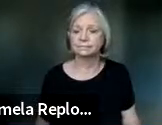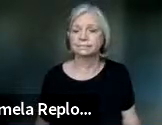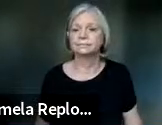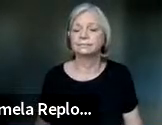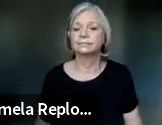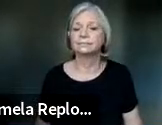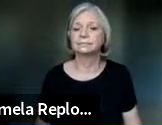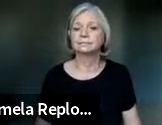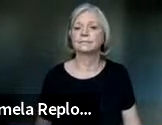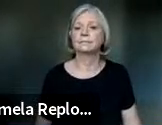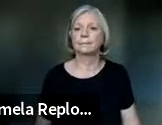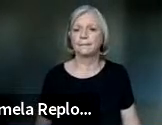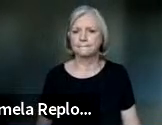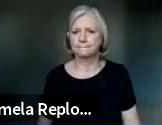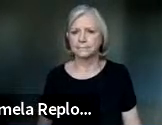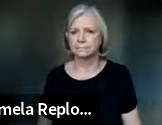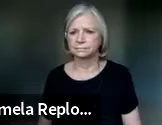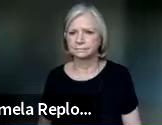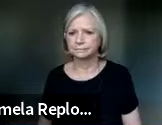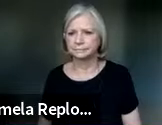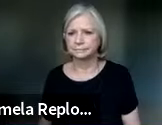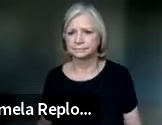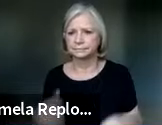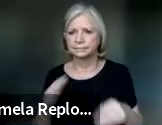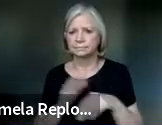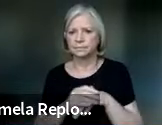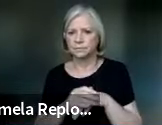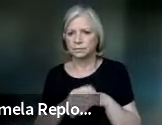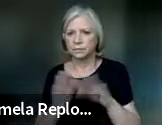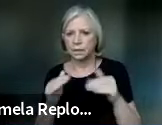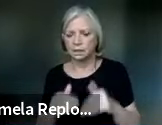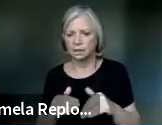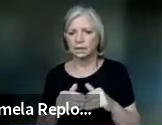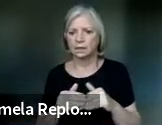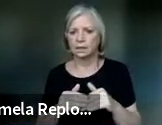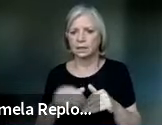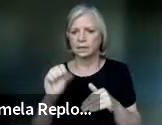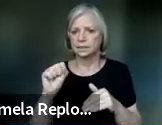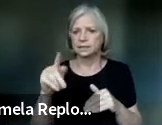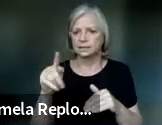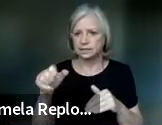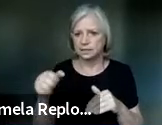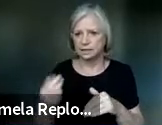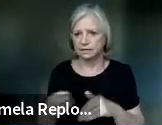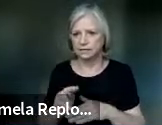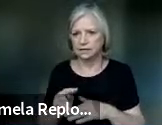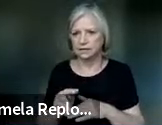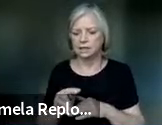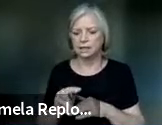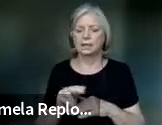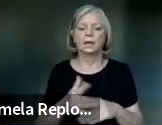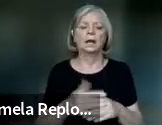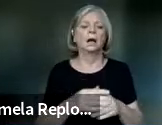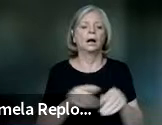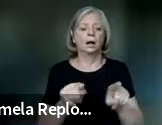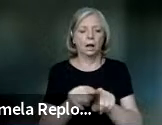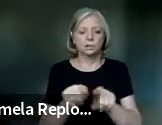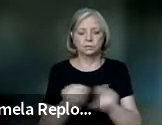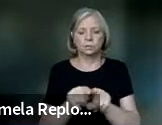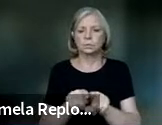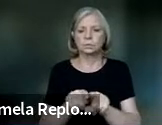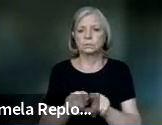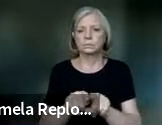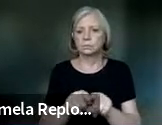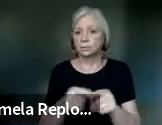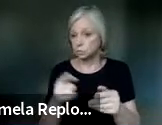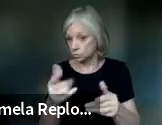And Eileen, I know you've been busy there doing lots of things, and also usually are on the front lines of questions from our businesses out there. Is there anything you'd like to say as we wrap